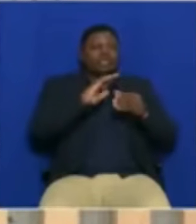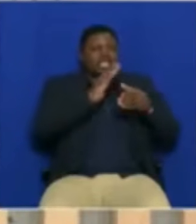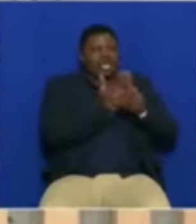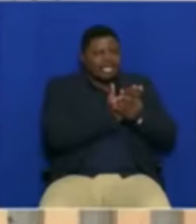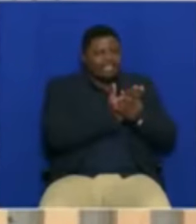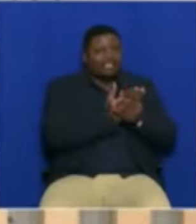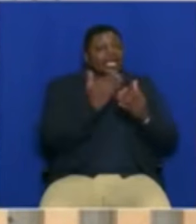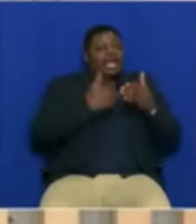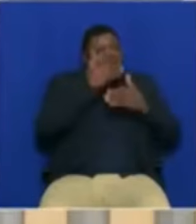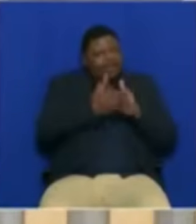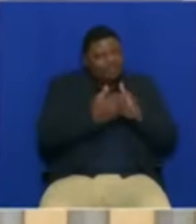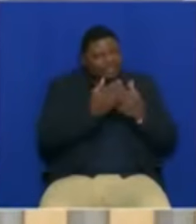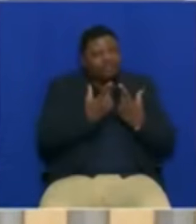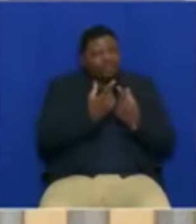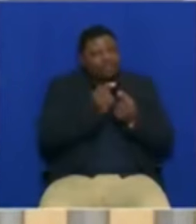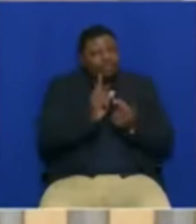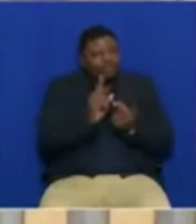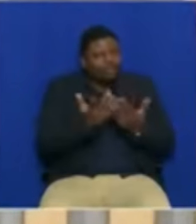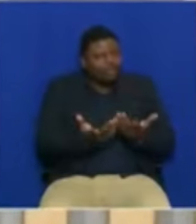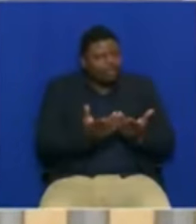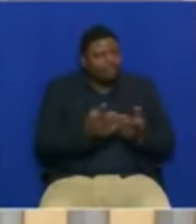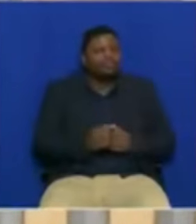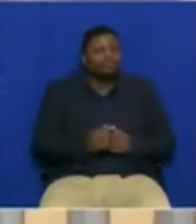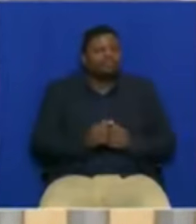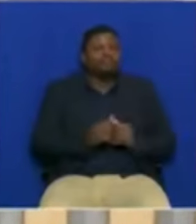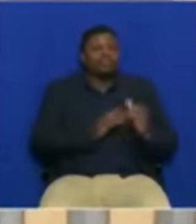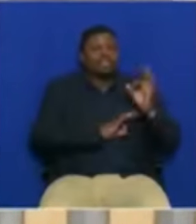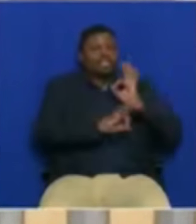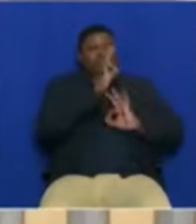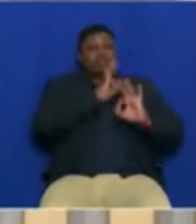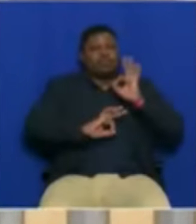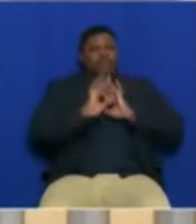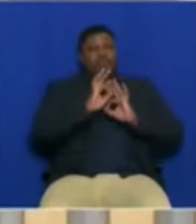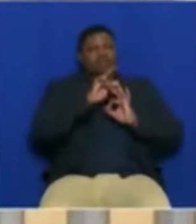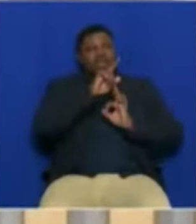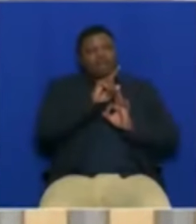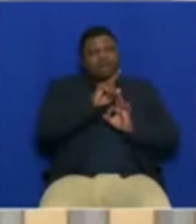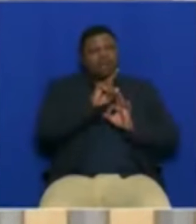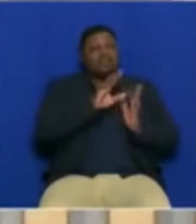get a complete overview, Yes. or rather a complete briefing on